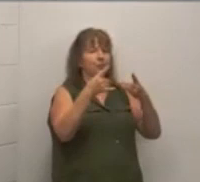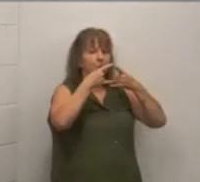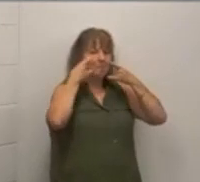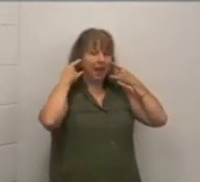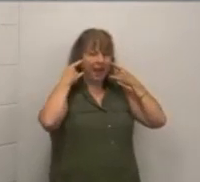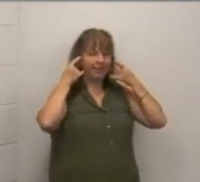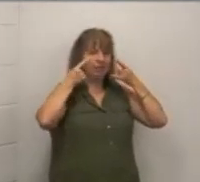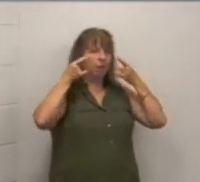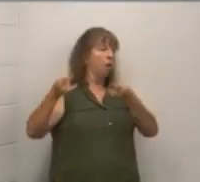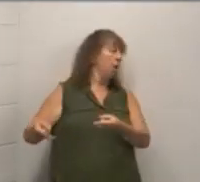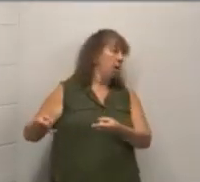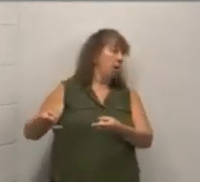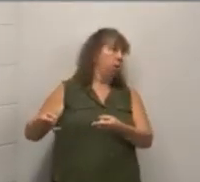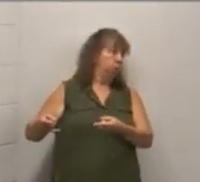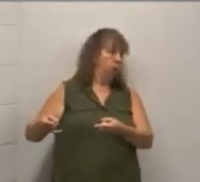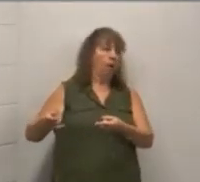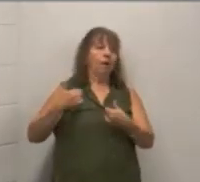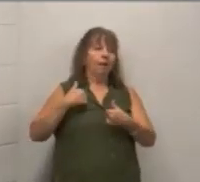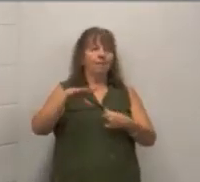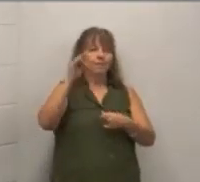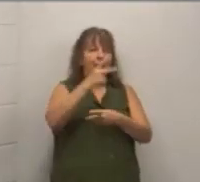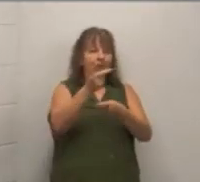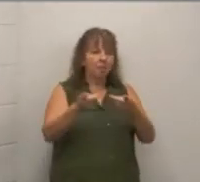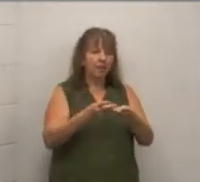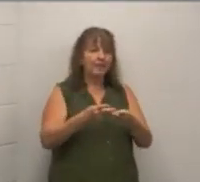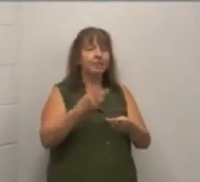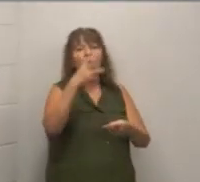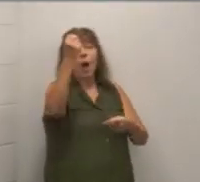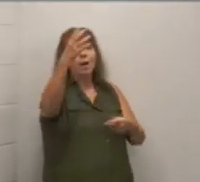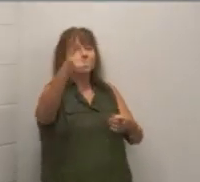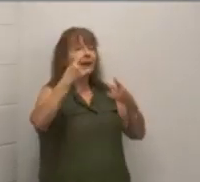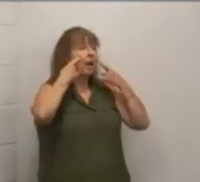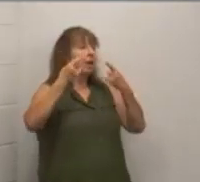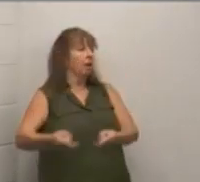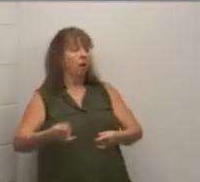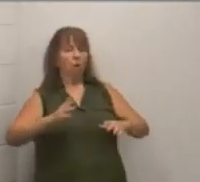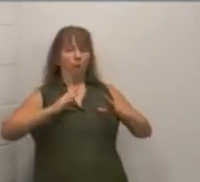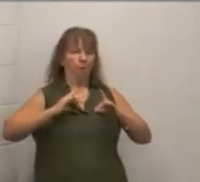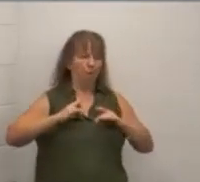asking teachers to think about creative spaces and taking students outside.